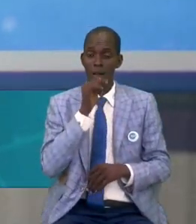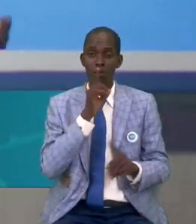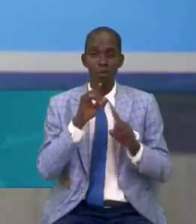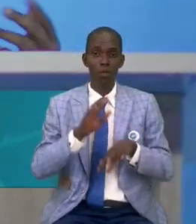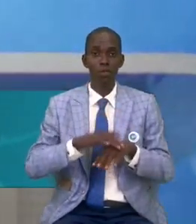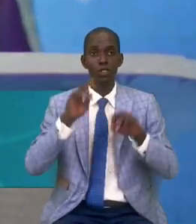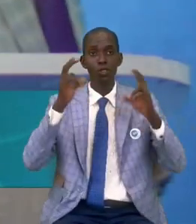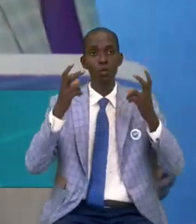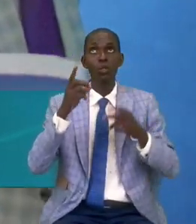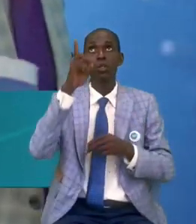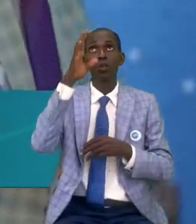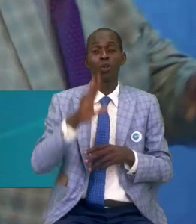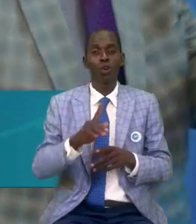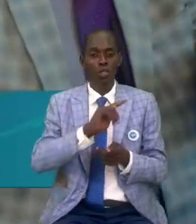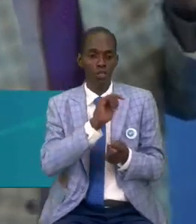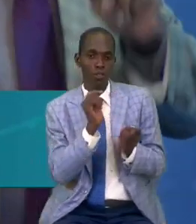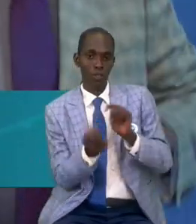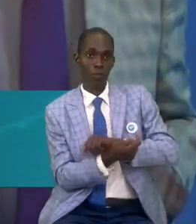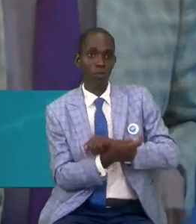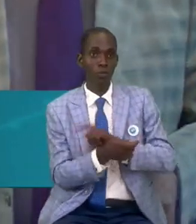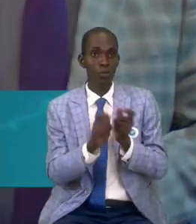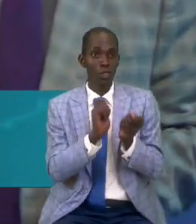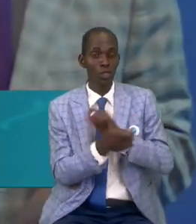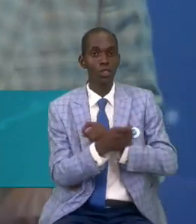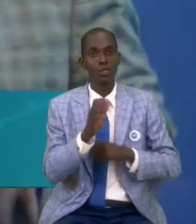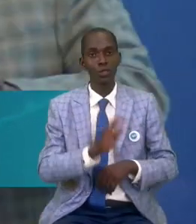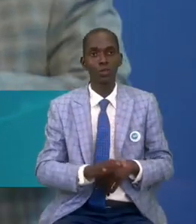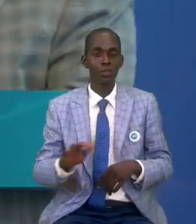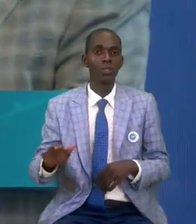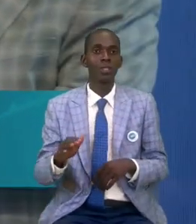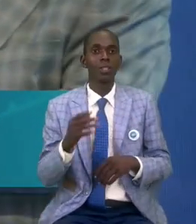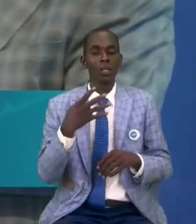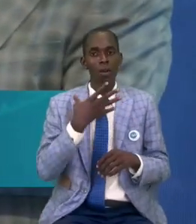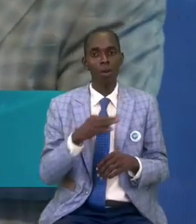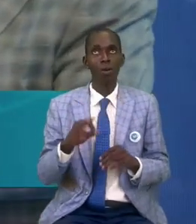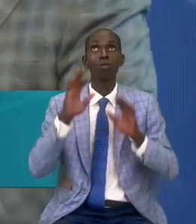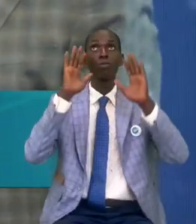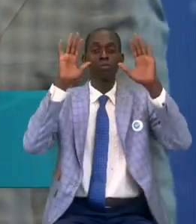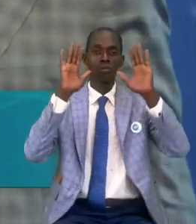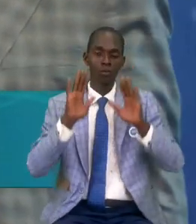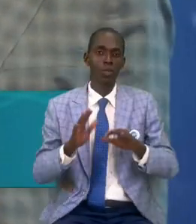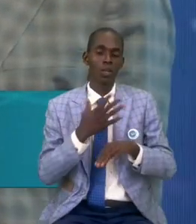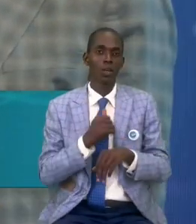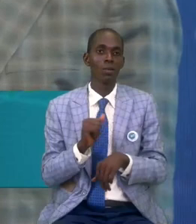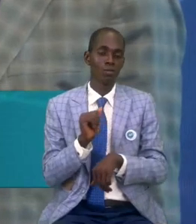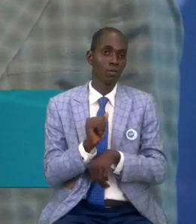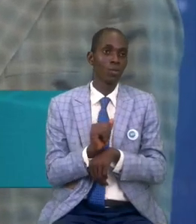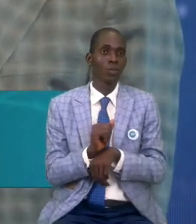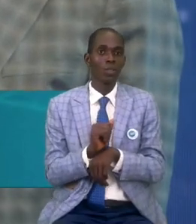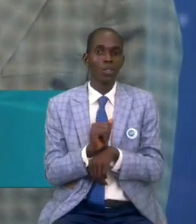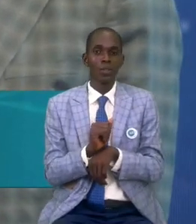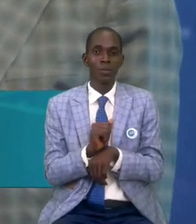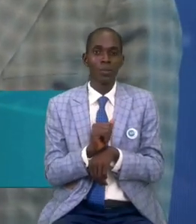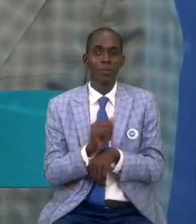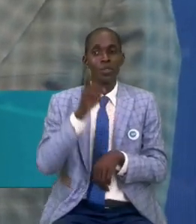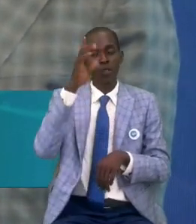signs and wonders. God's children, the children of the Almighty, number one, by